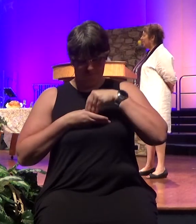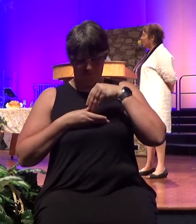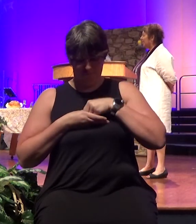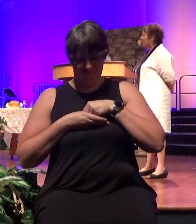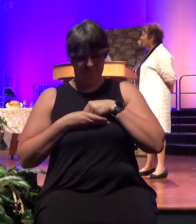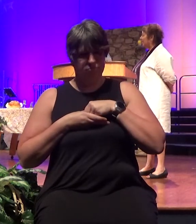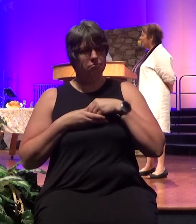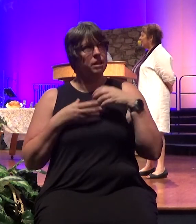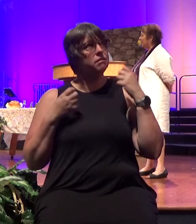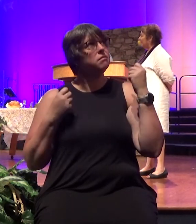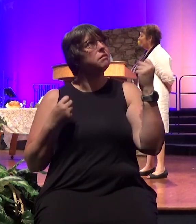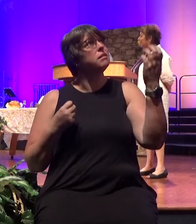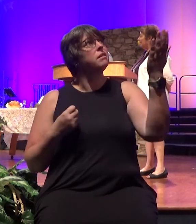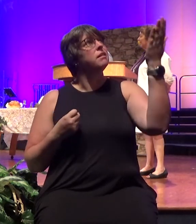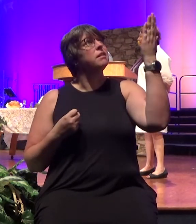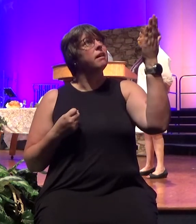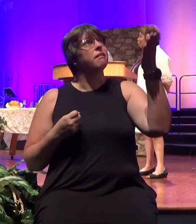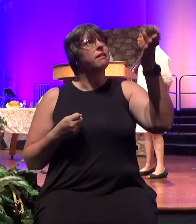is